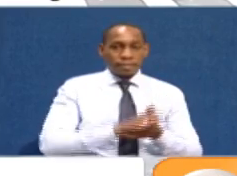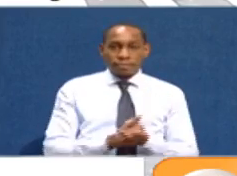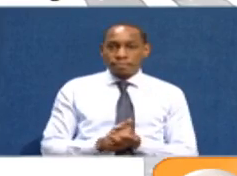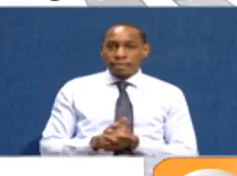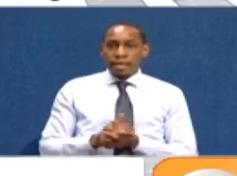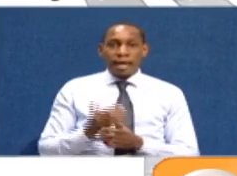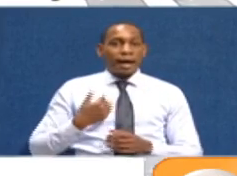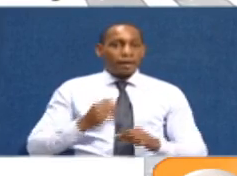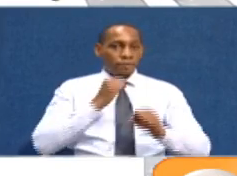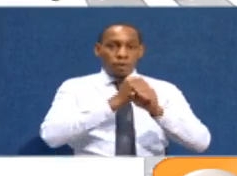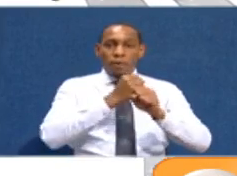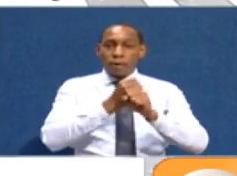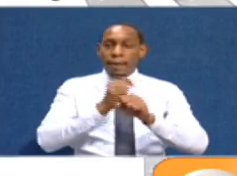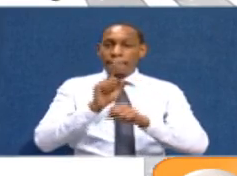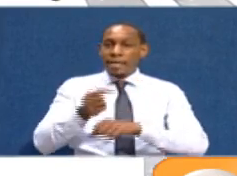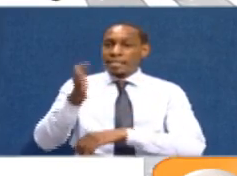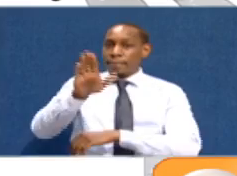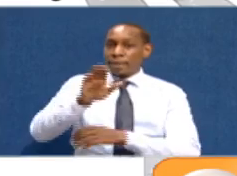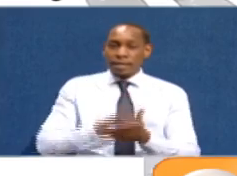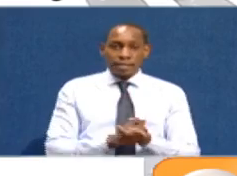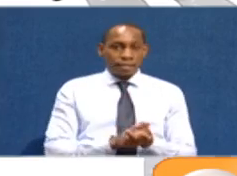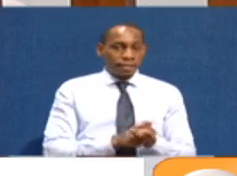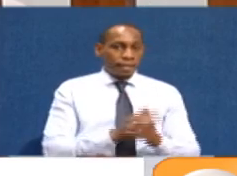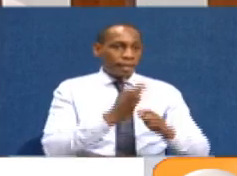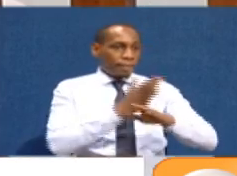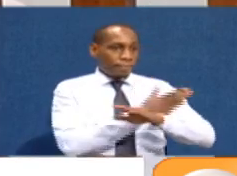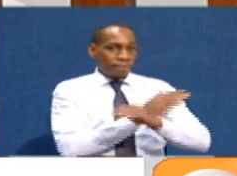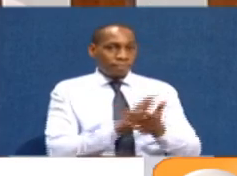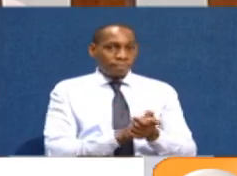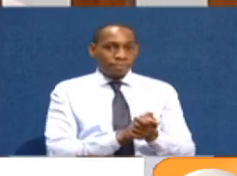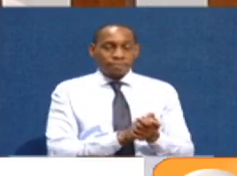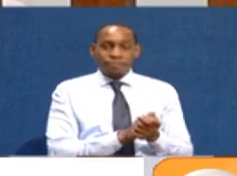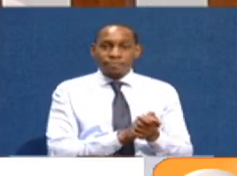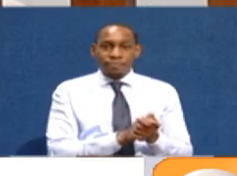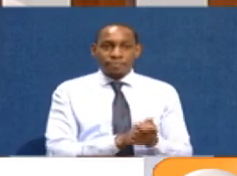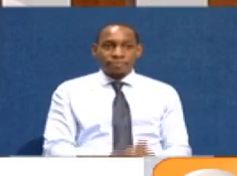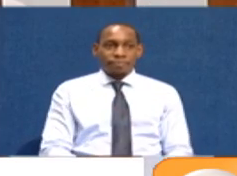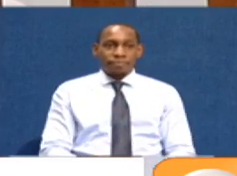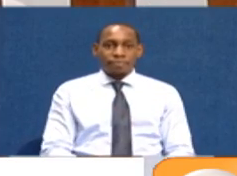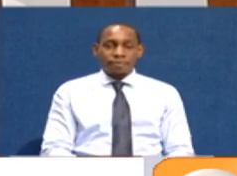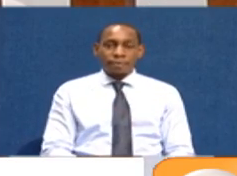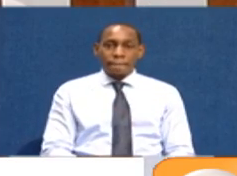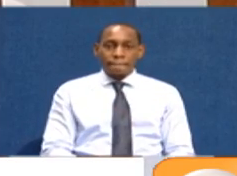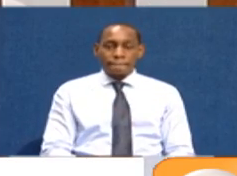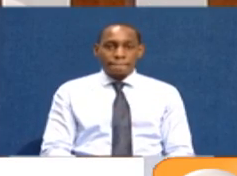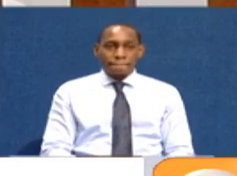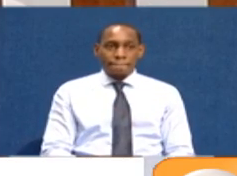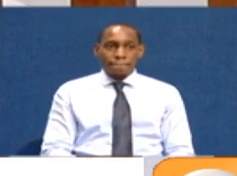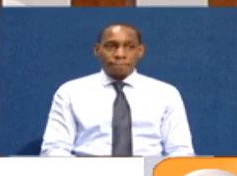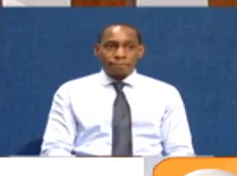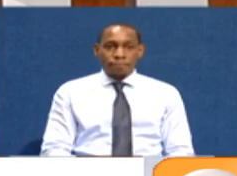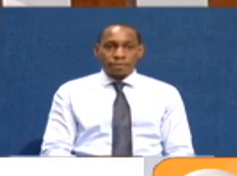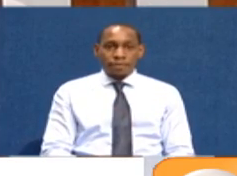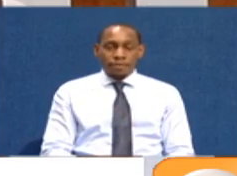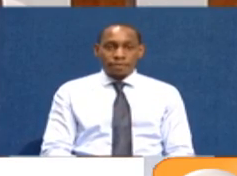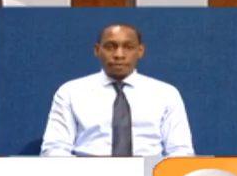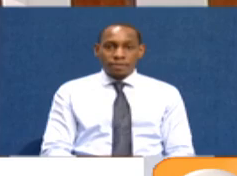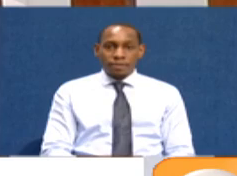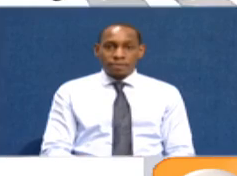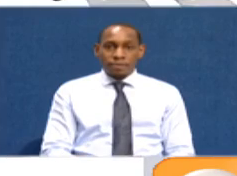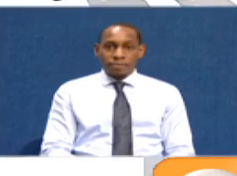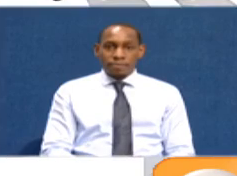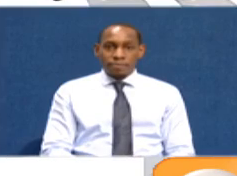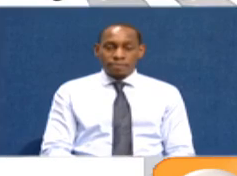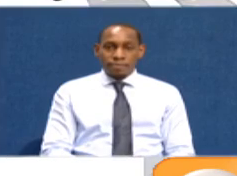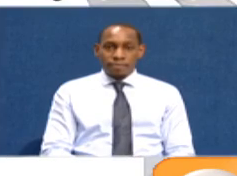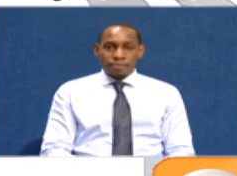shoots to get back to. Yeah. Of course. And I'm married now. Before I'd be like, adios. That you have to wait for Mrs. Wachira. Yeah.